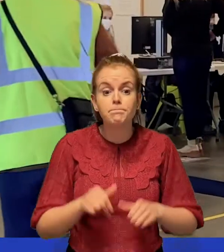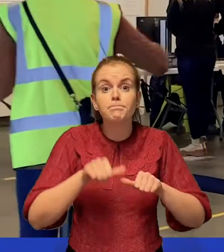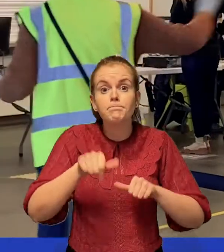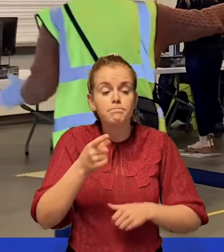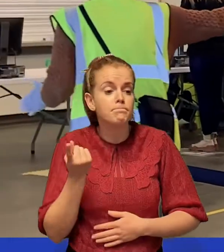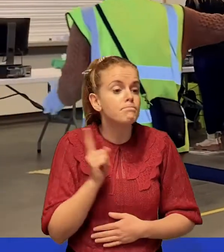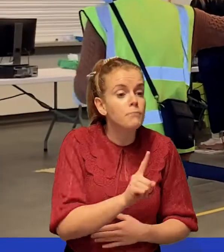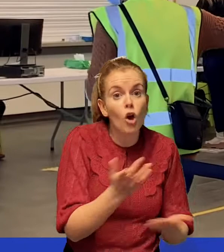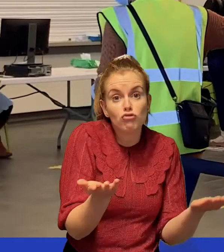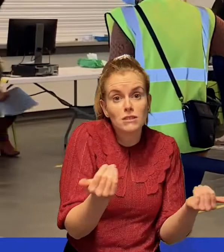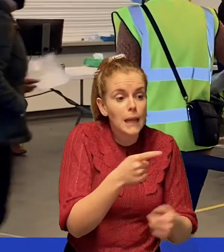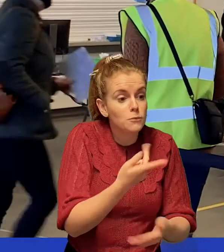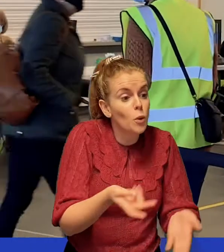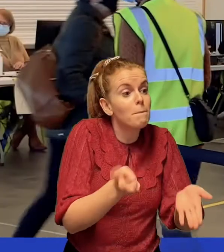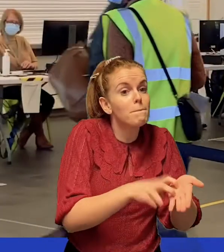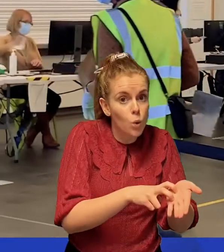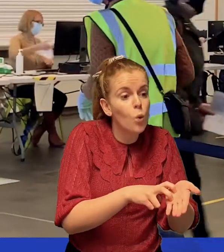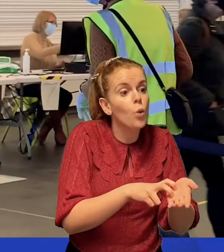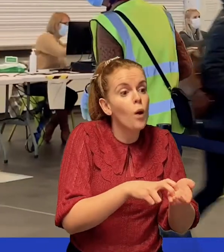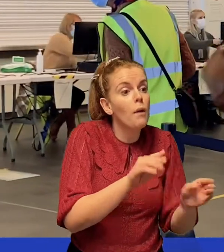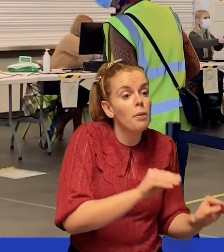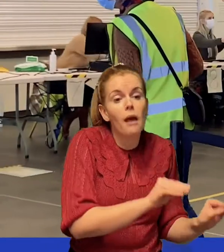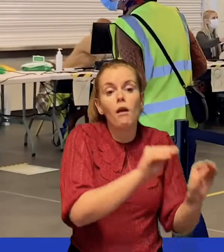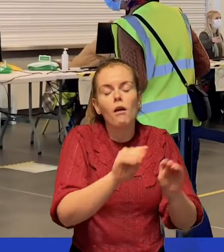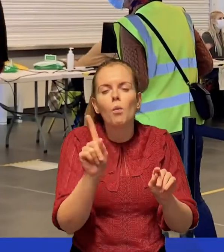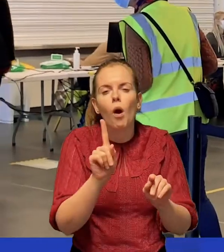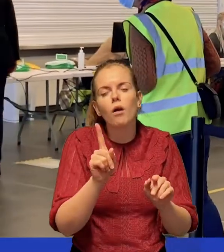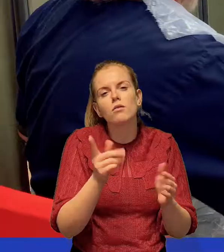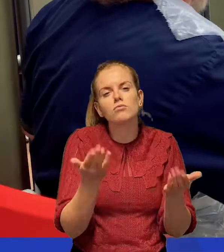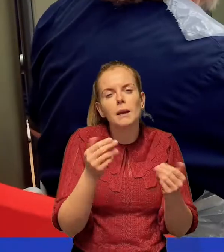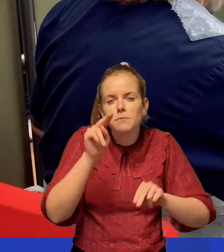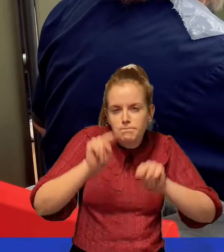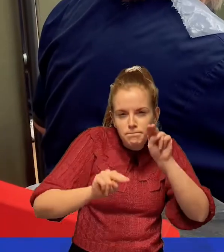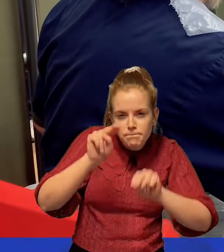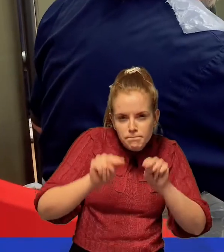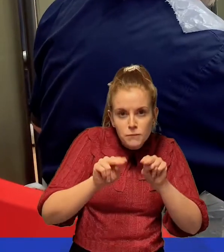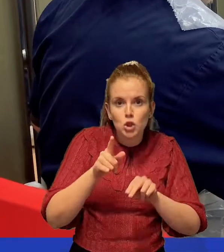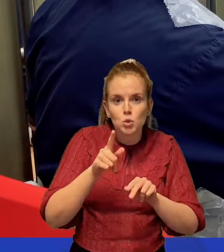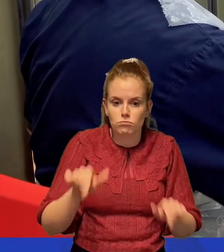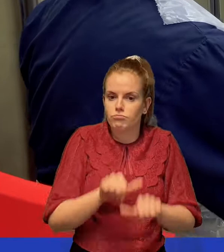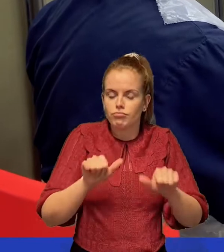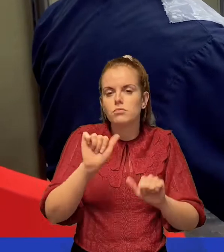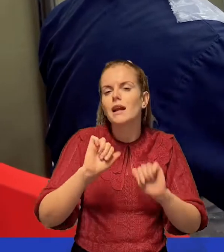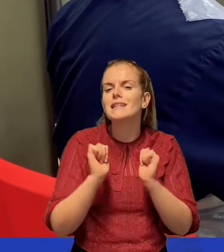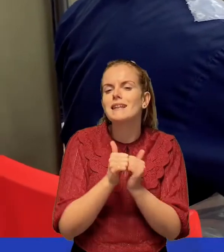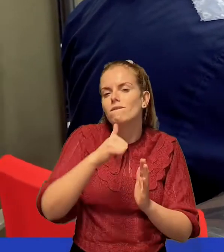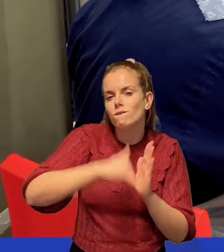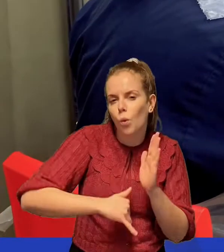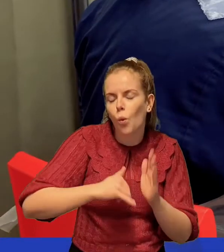Next, you'll be asked to go to the reception desk to book in. You will then be moved on to an assessment pod where you will complete your consent